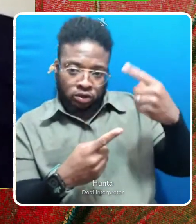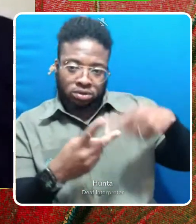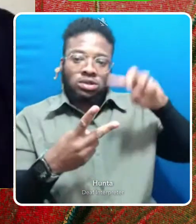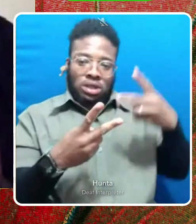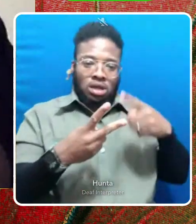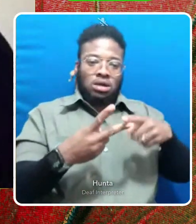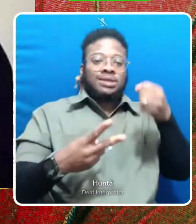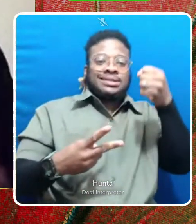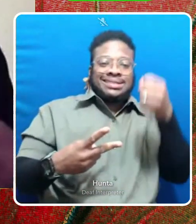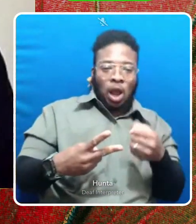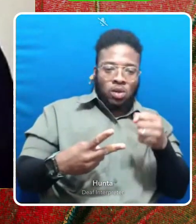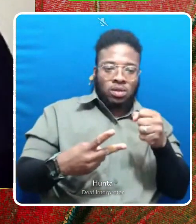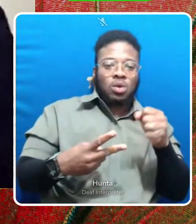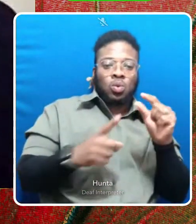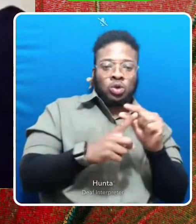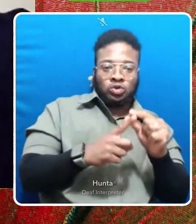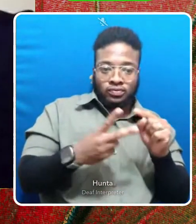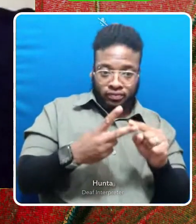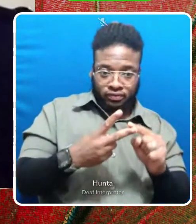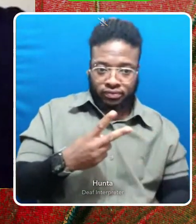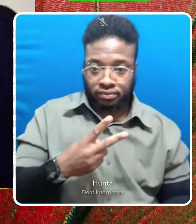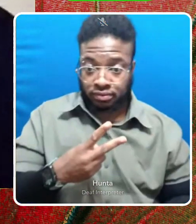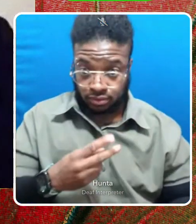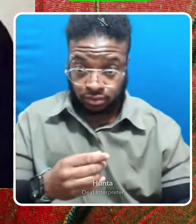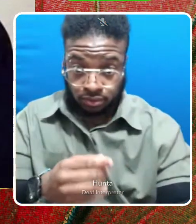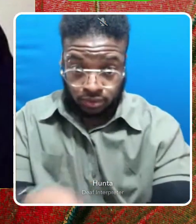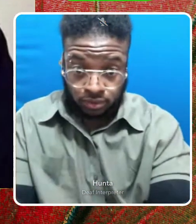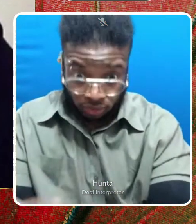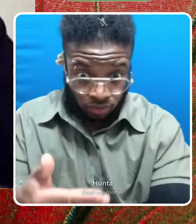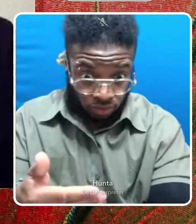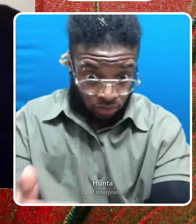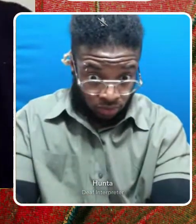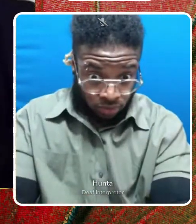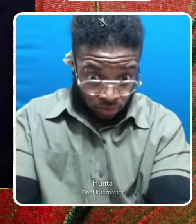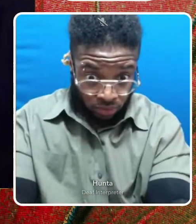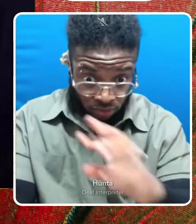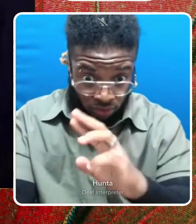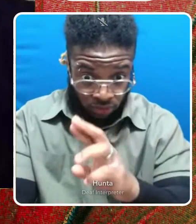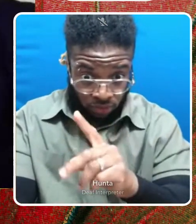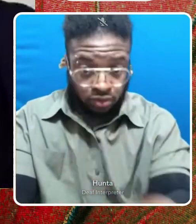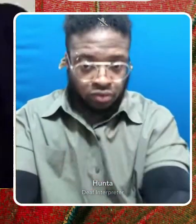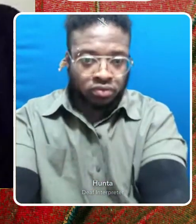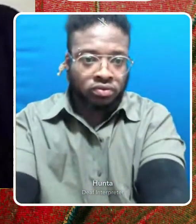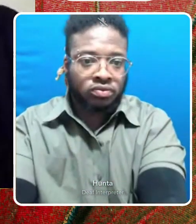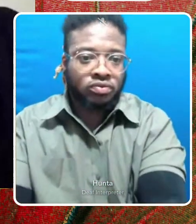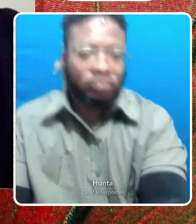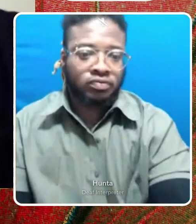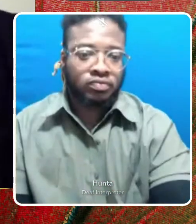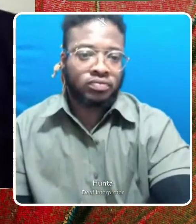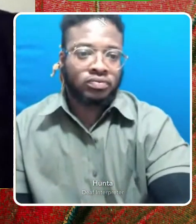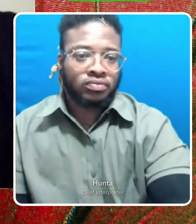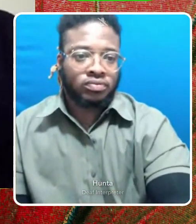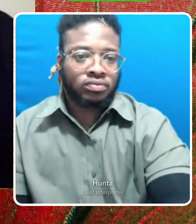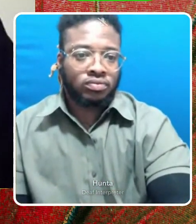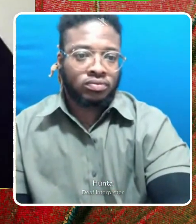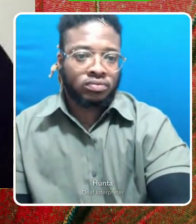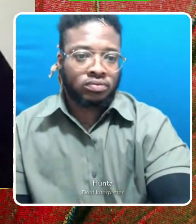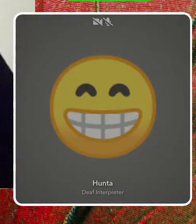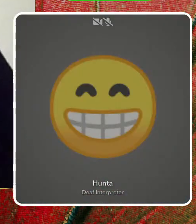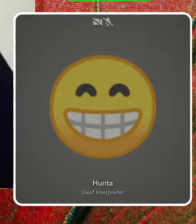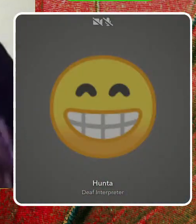Recuerdo aquel día en que el semen de chorros caía en su alfombra y yo no lo entendí. 8 años, 2 niñas jugando, qué rara esa cosa viscosa que de ahí le